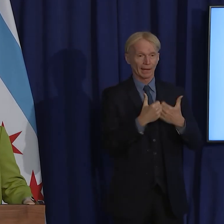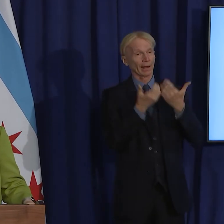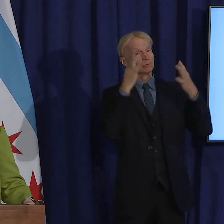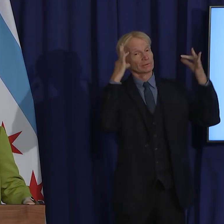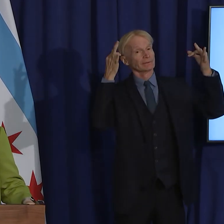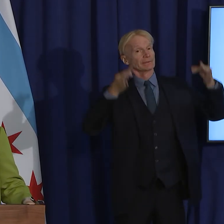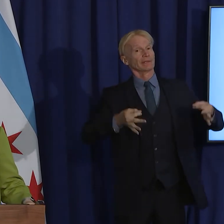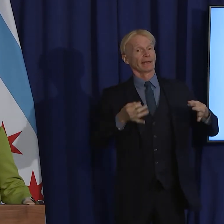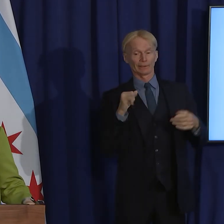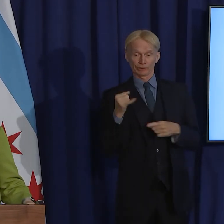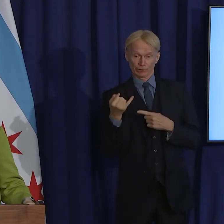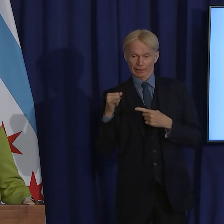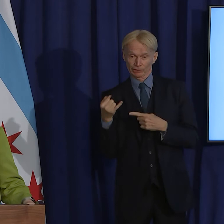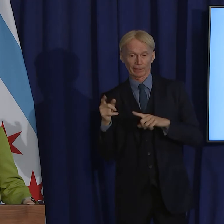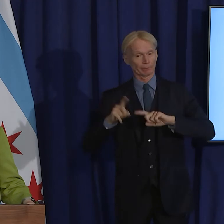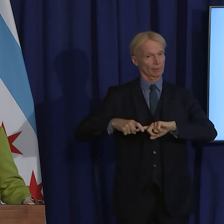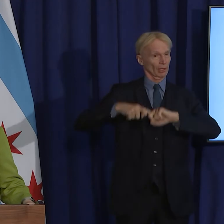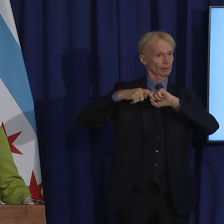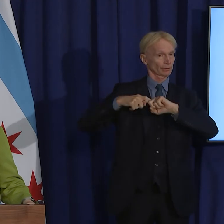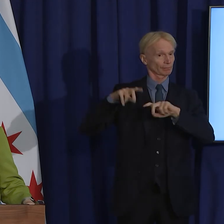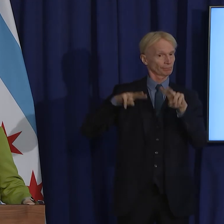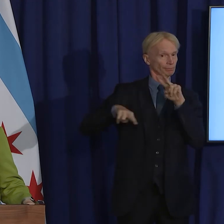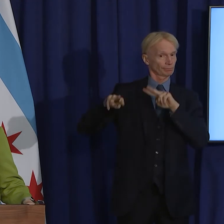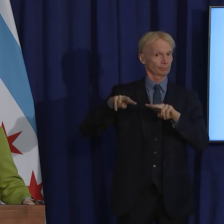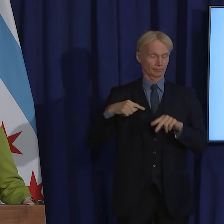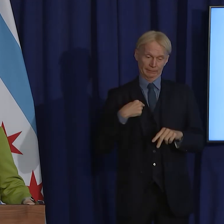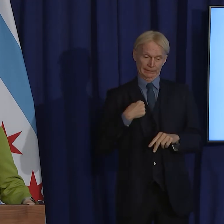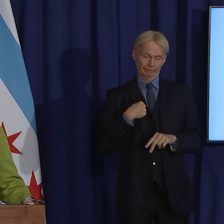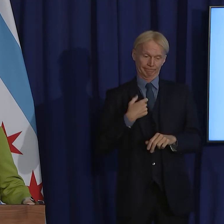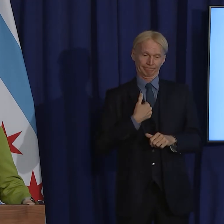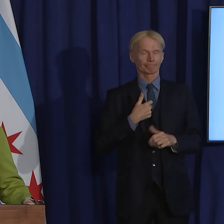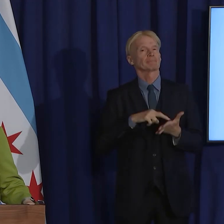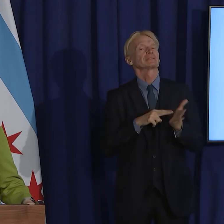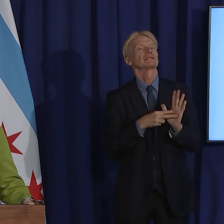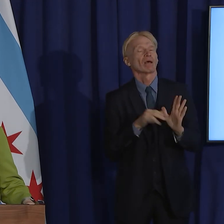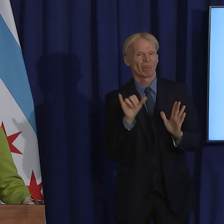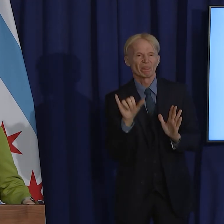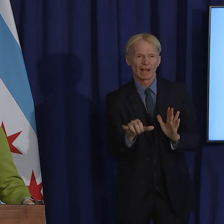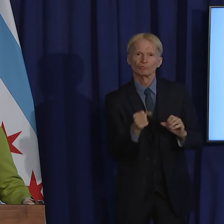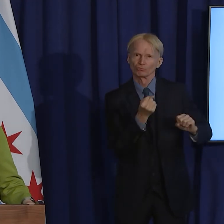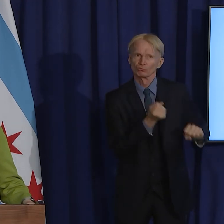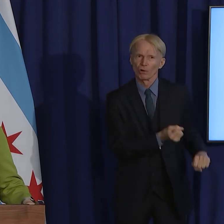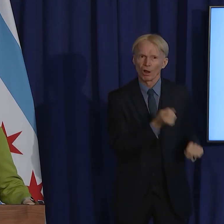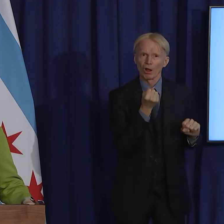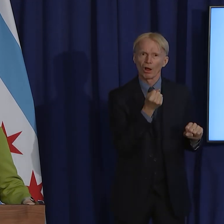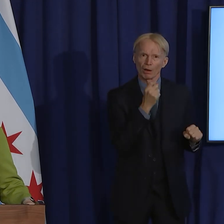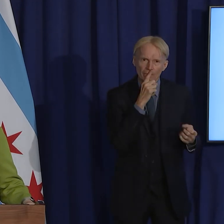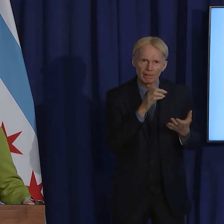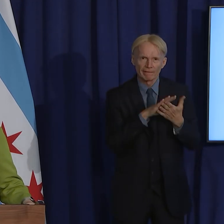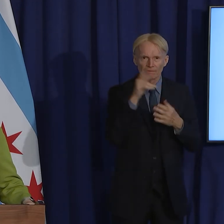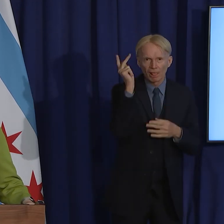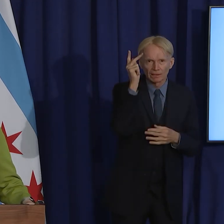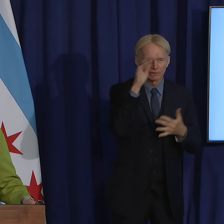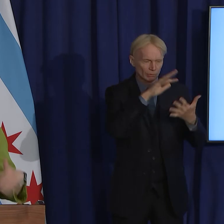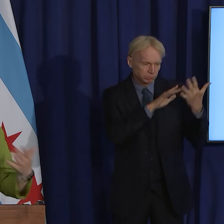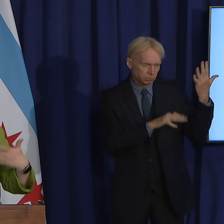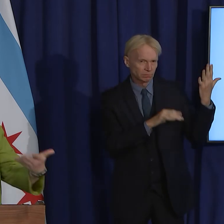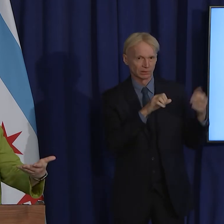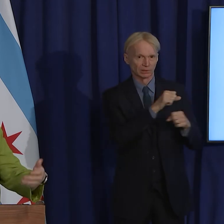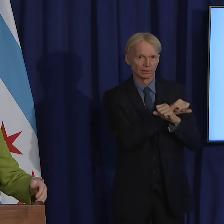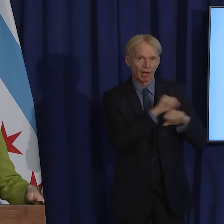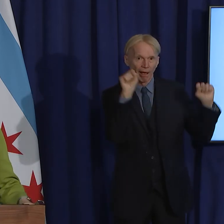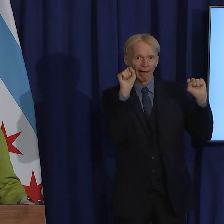made to put J&J on pause, for me, is a signal of how strongly we take vaccine safety,